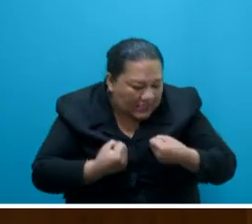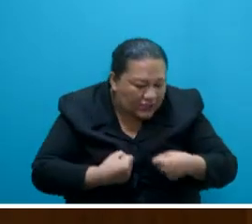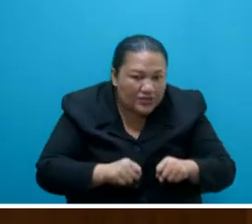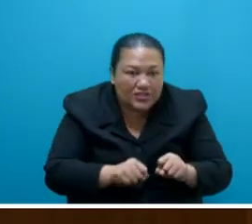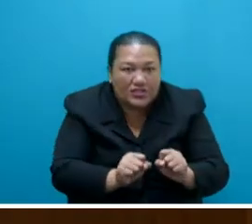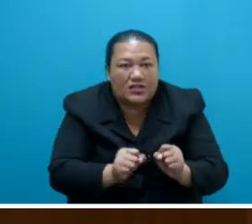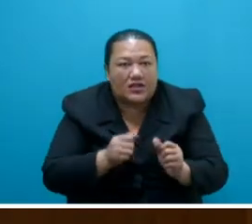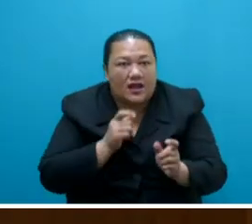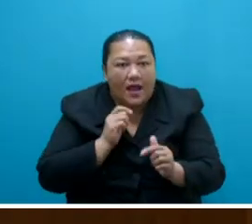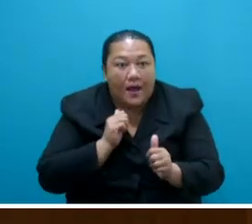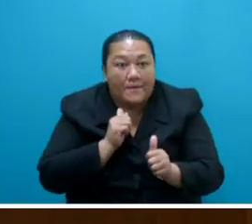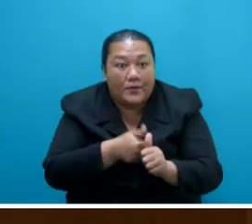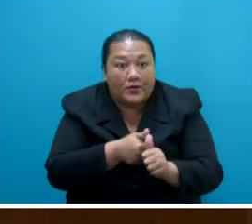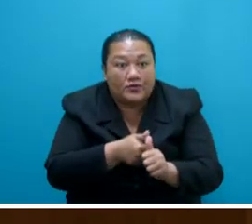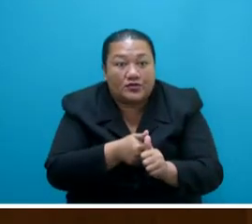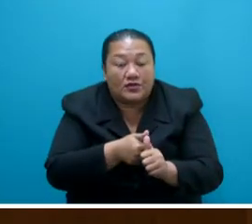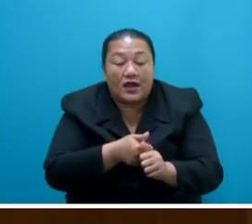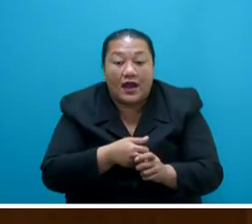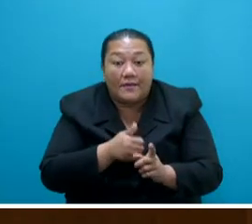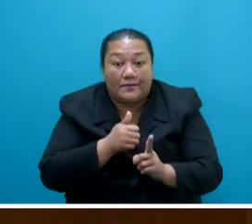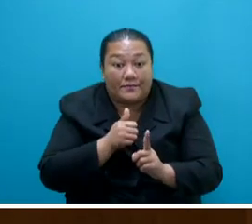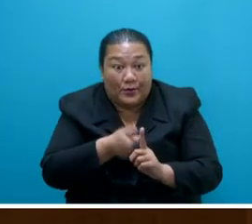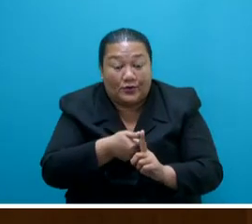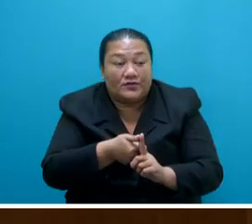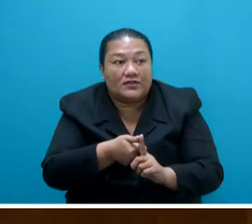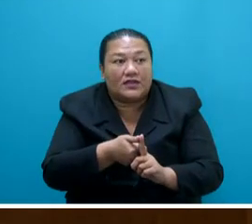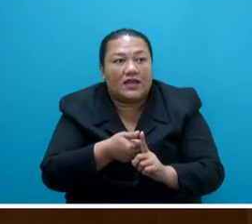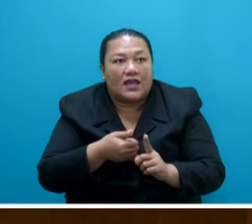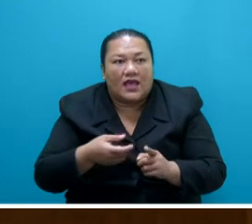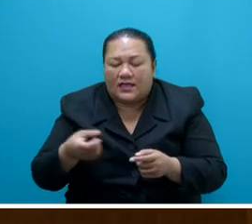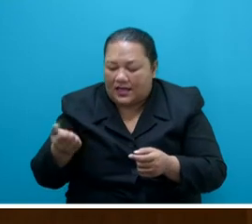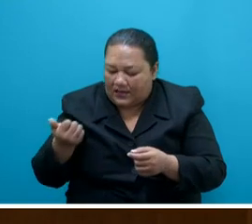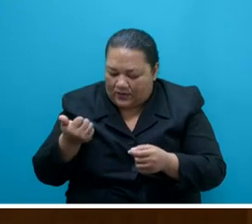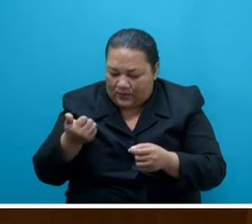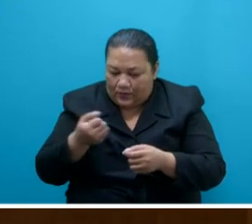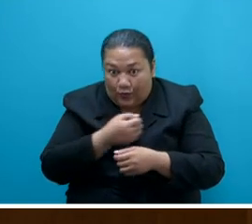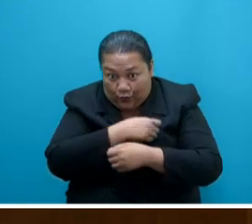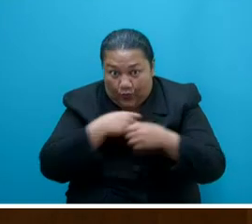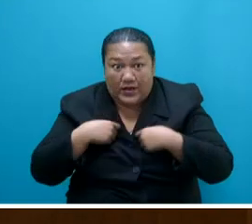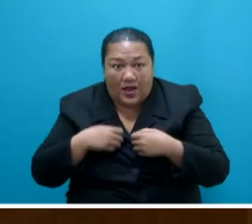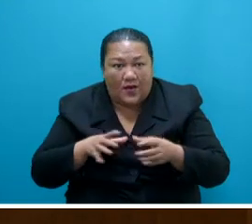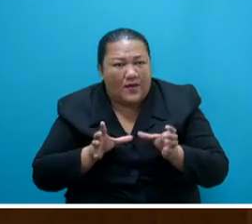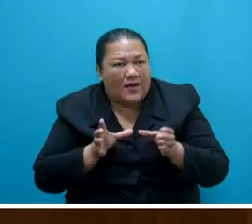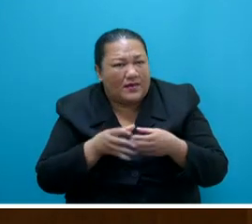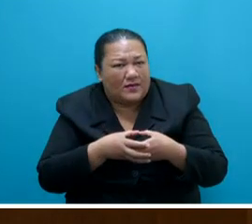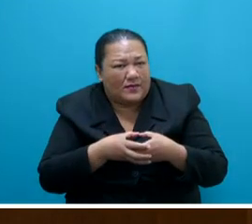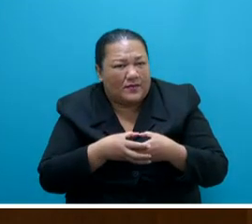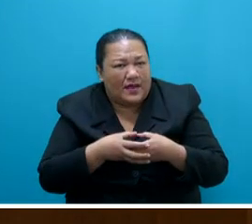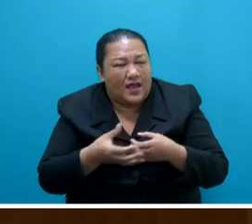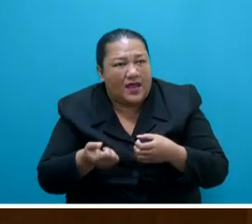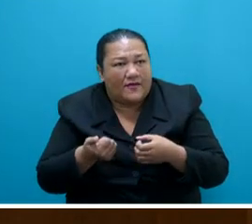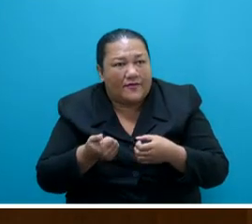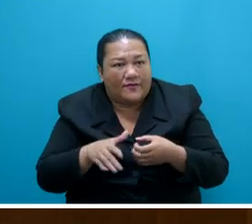facts and proven policy-making expertise. They have heard a positive vision for the